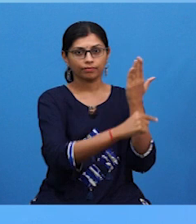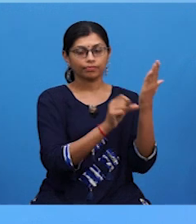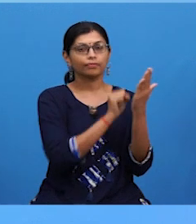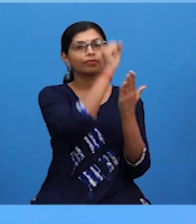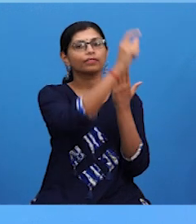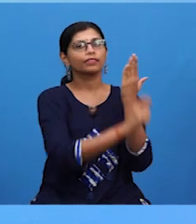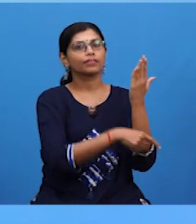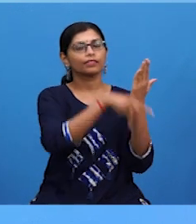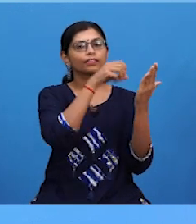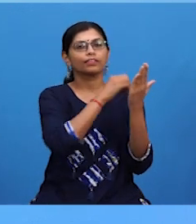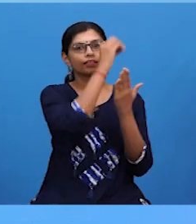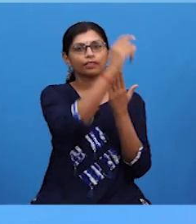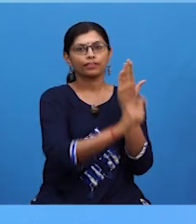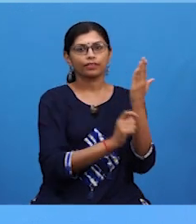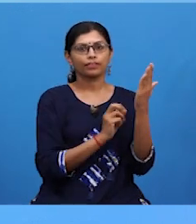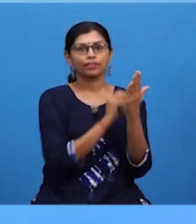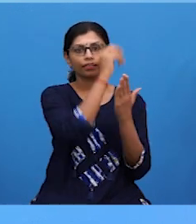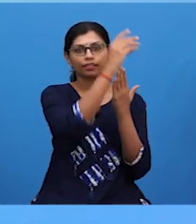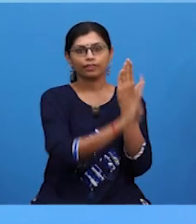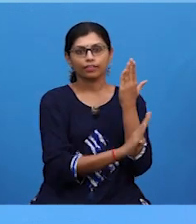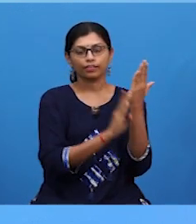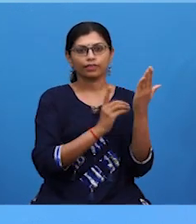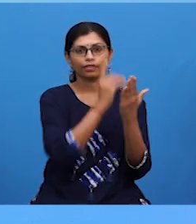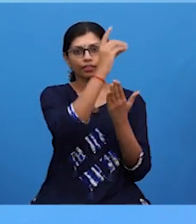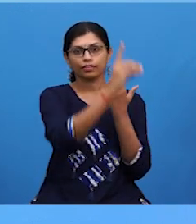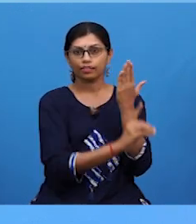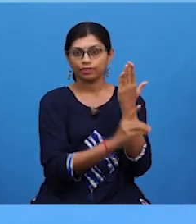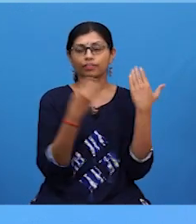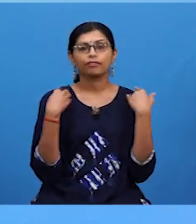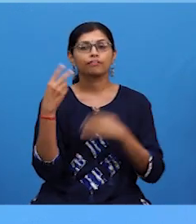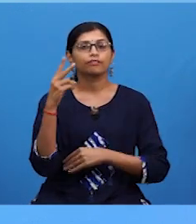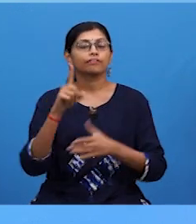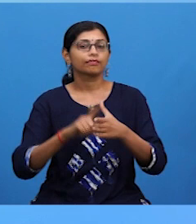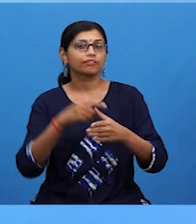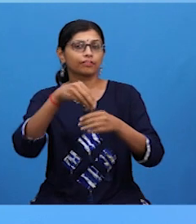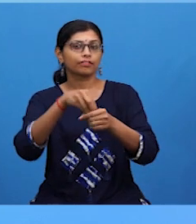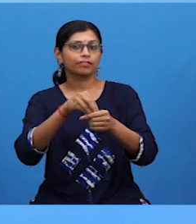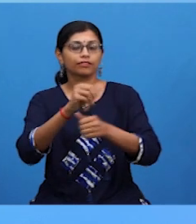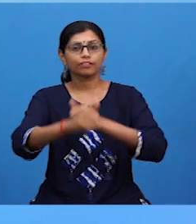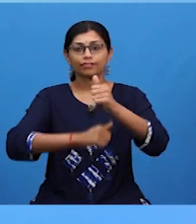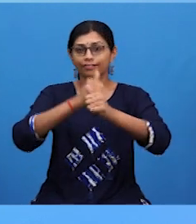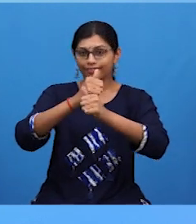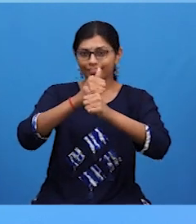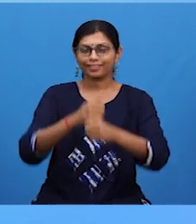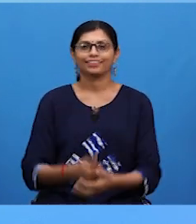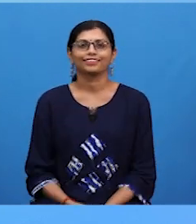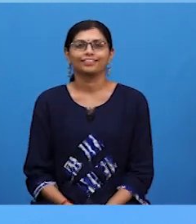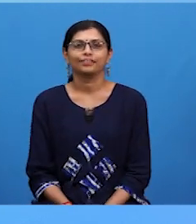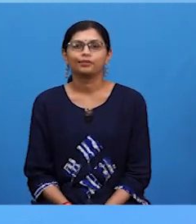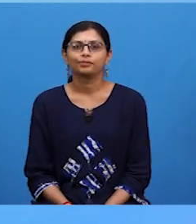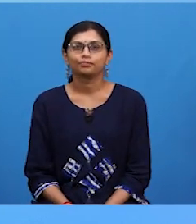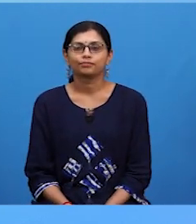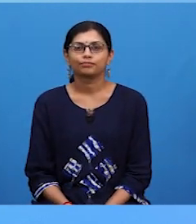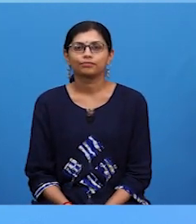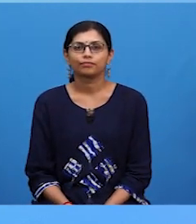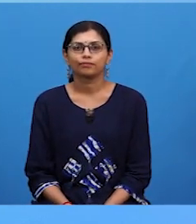October, November, December. There are 12 months in a year.